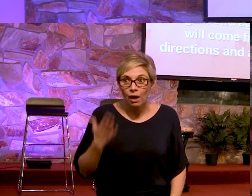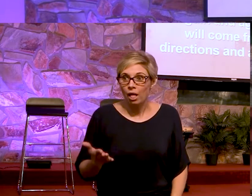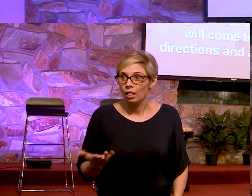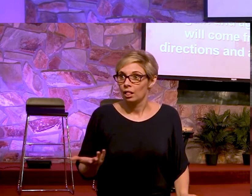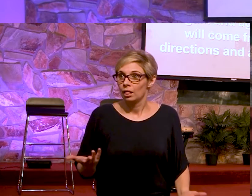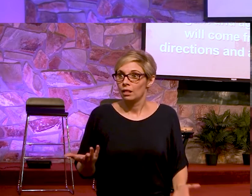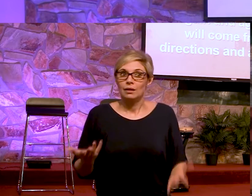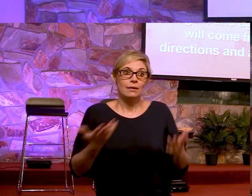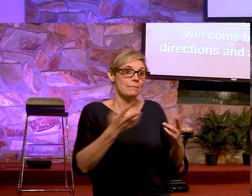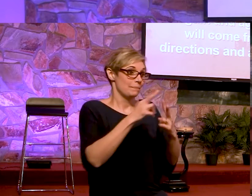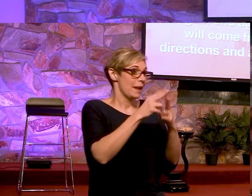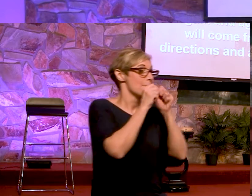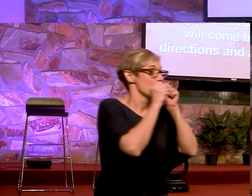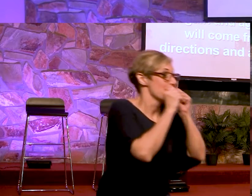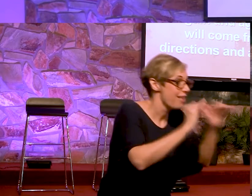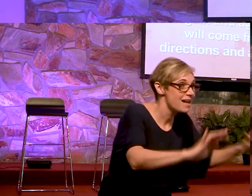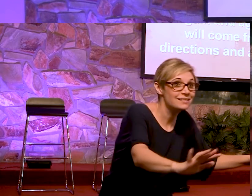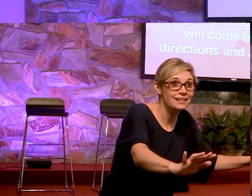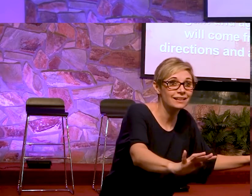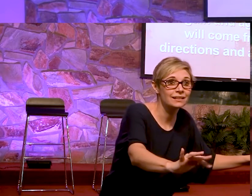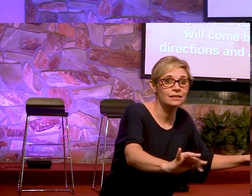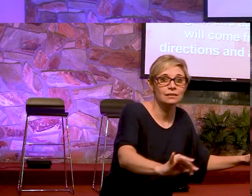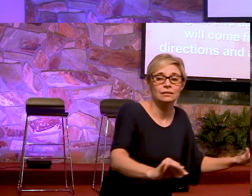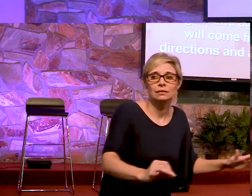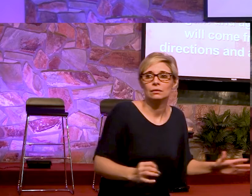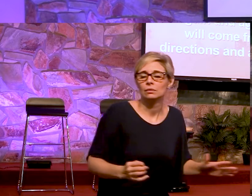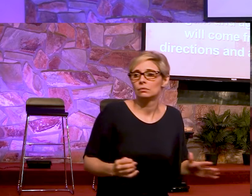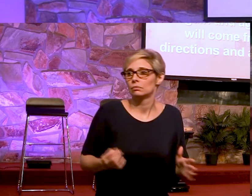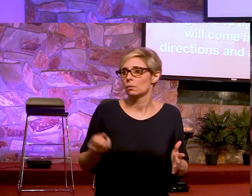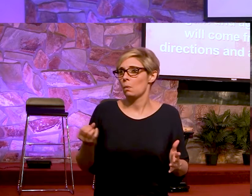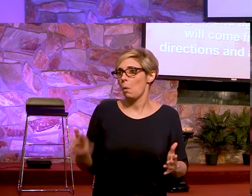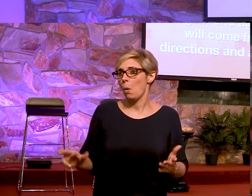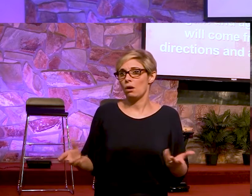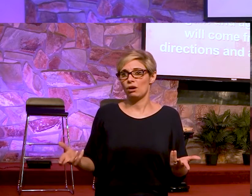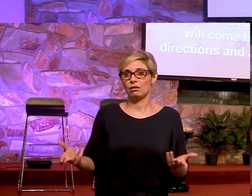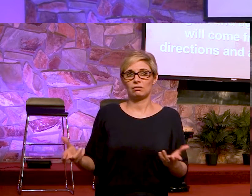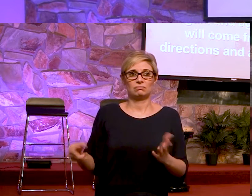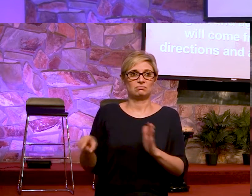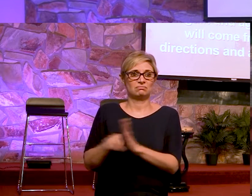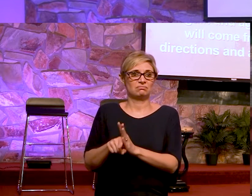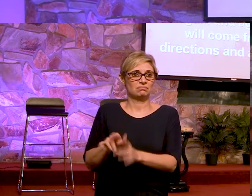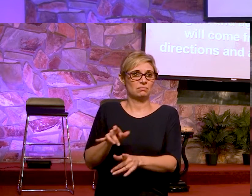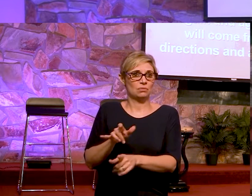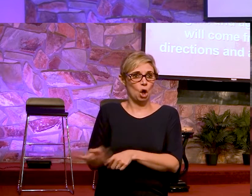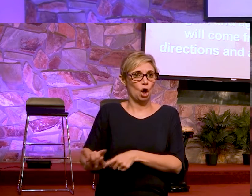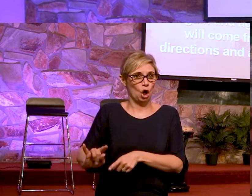speak blessing or curse.